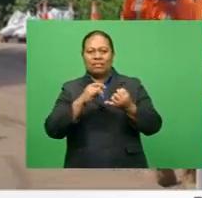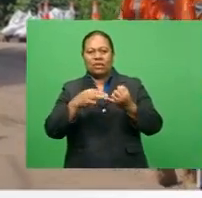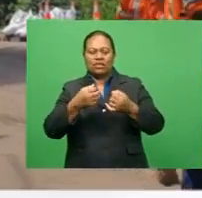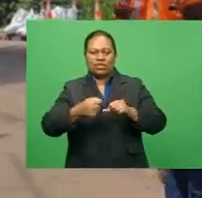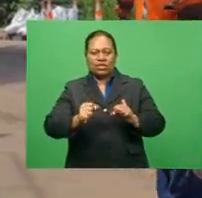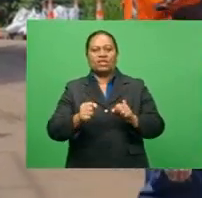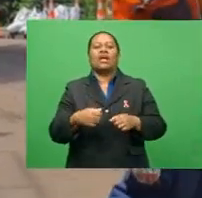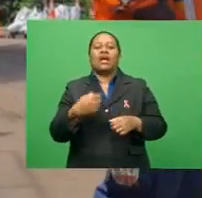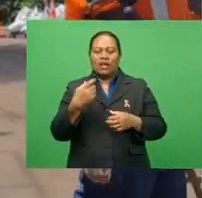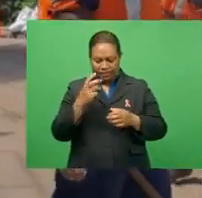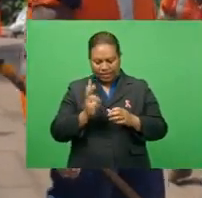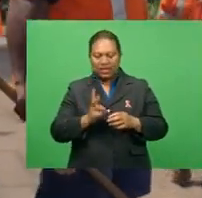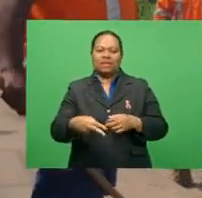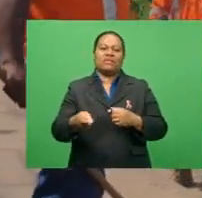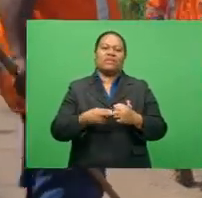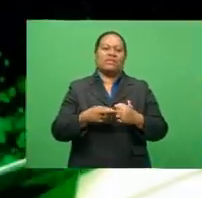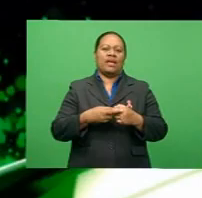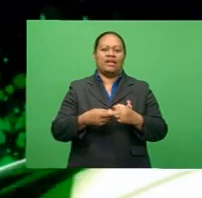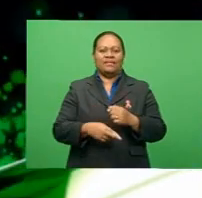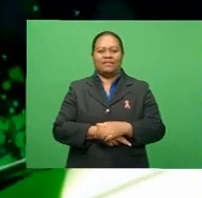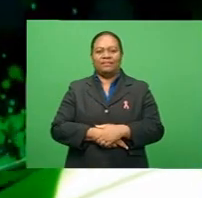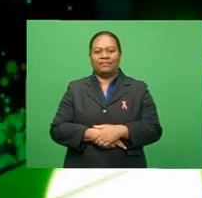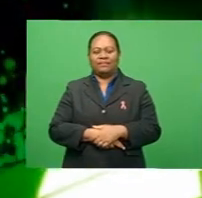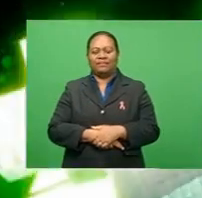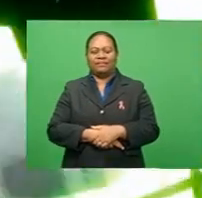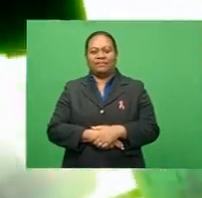has also commenced.